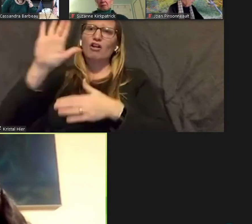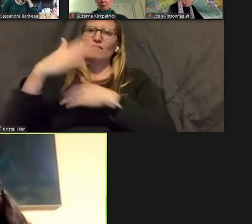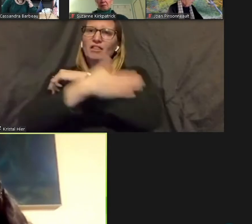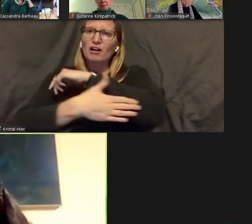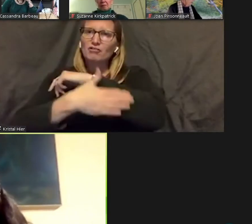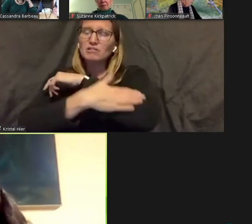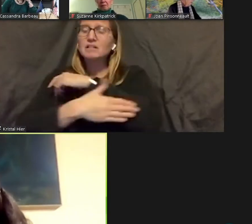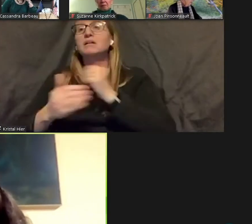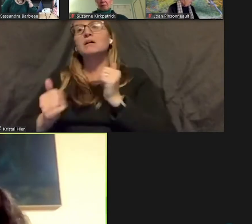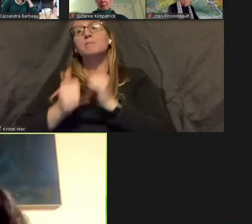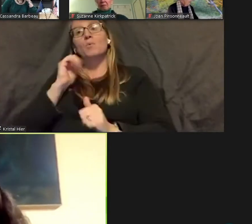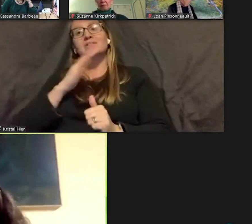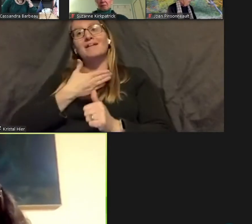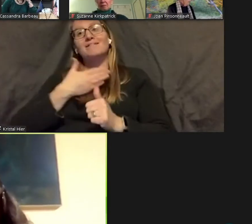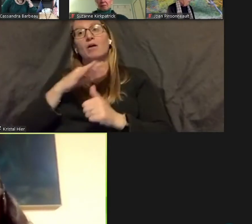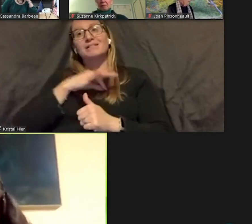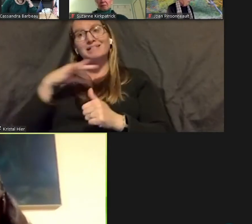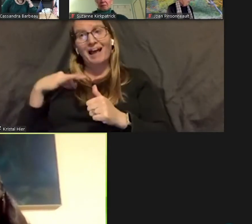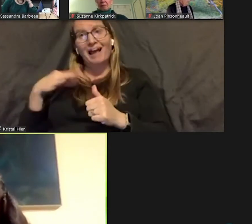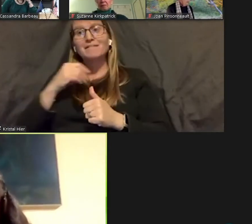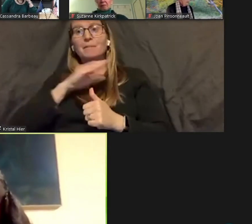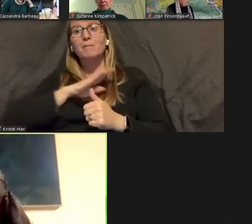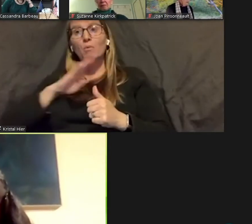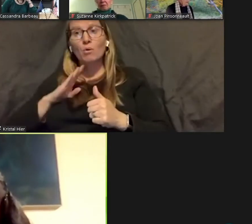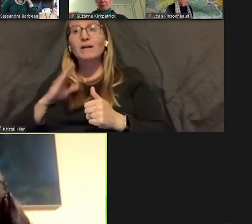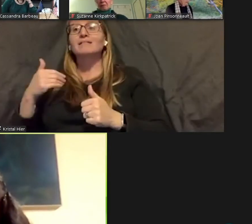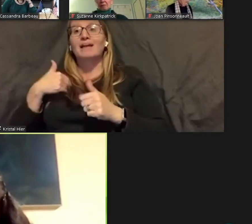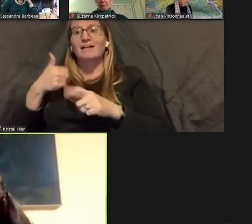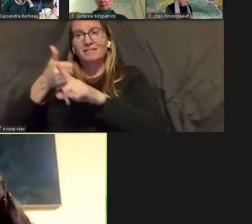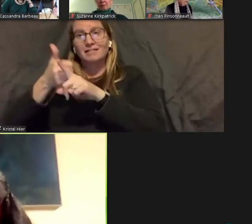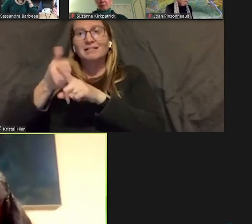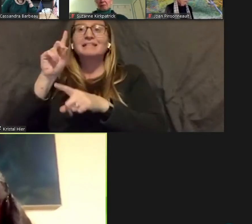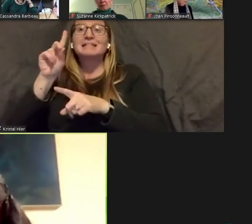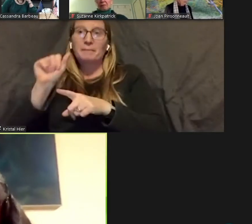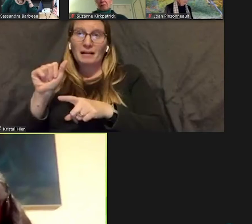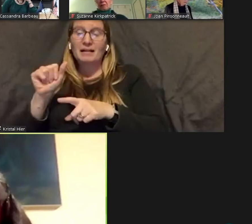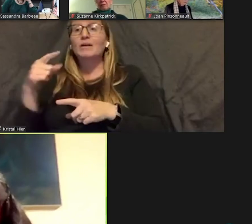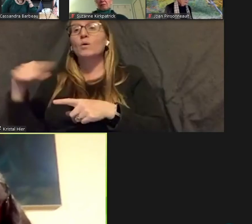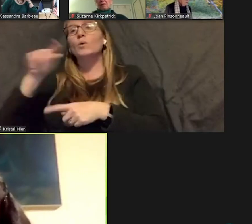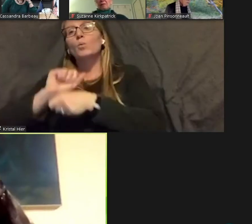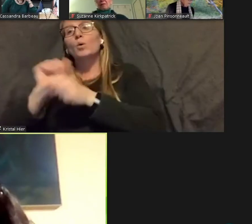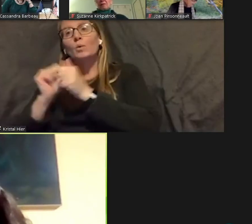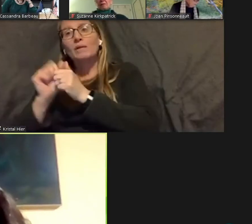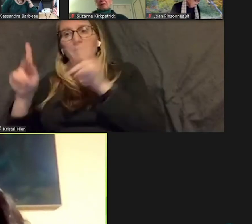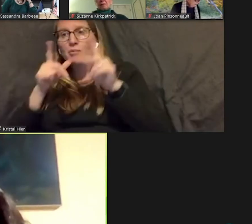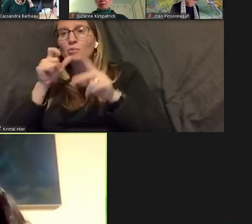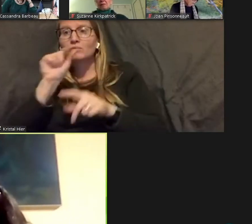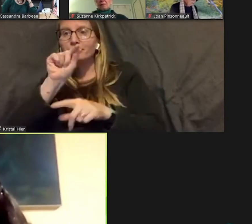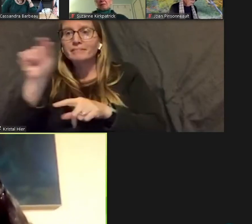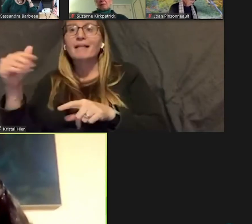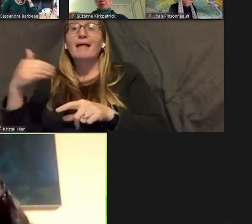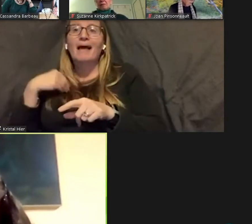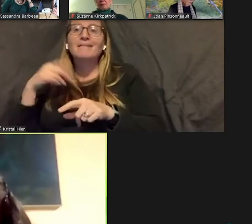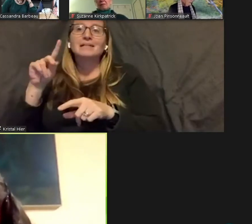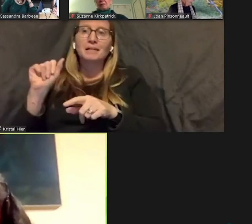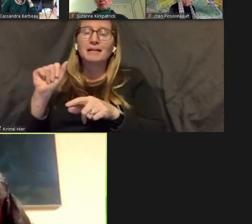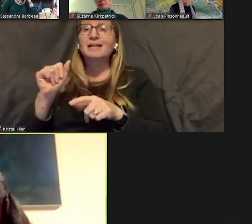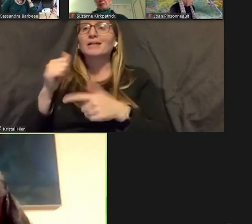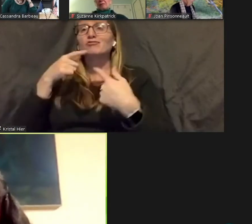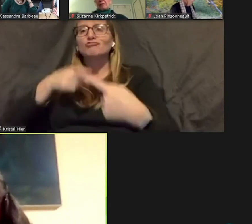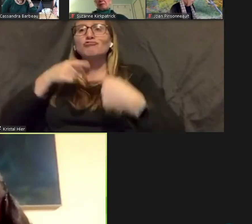all the board members have a disability and work with others who have disabilities for accessibility,